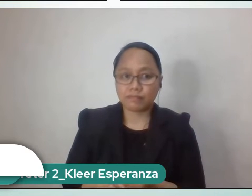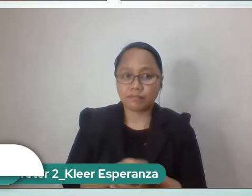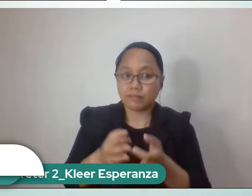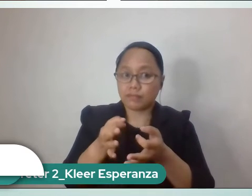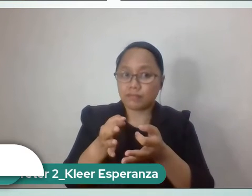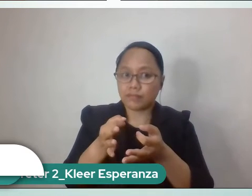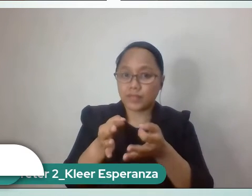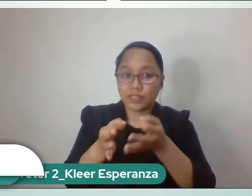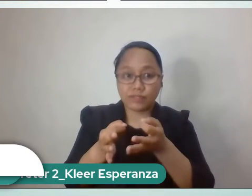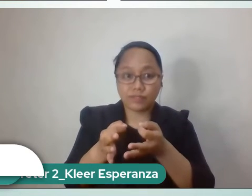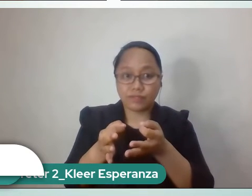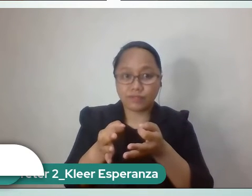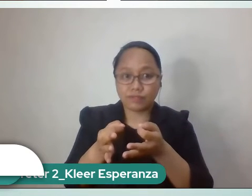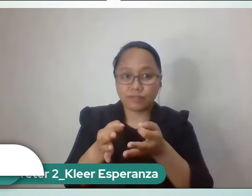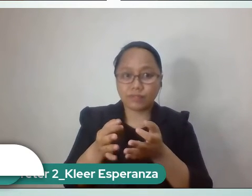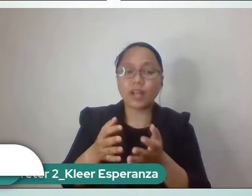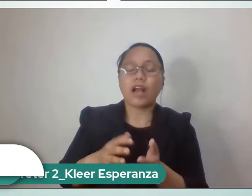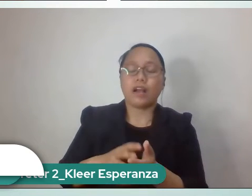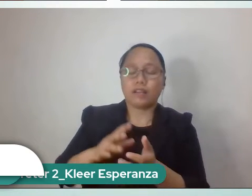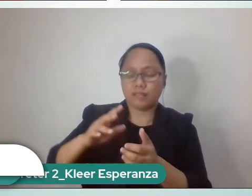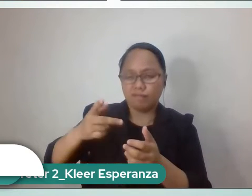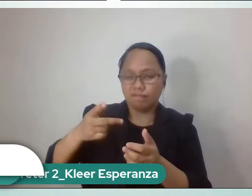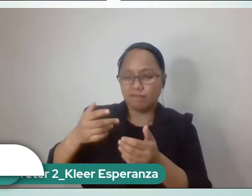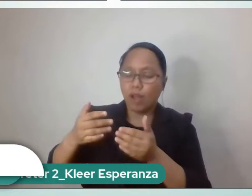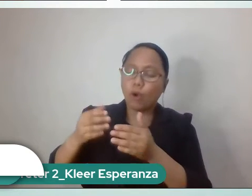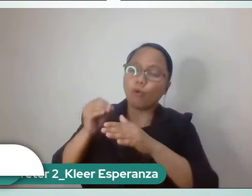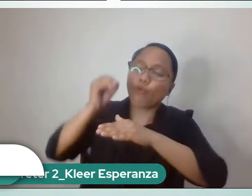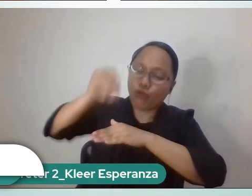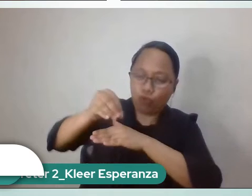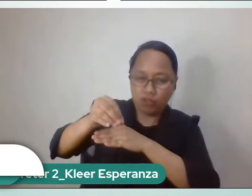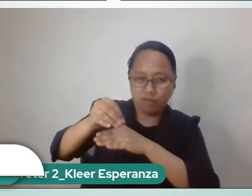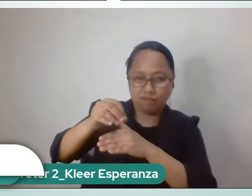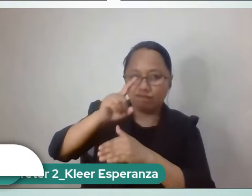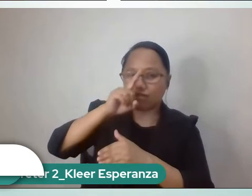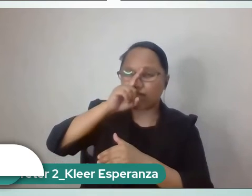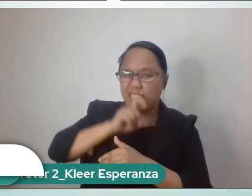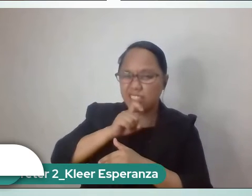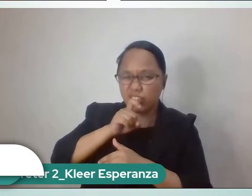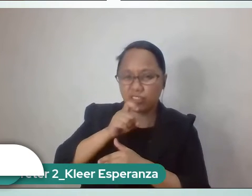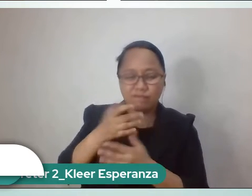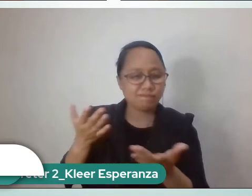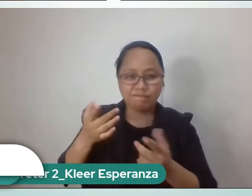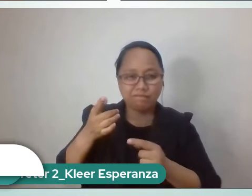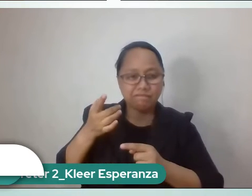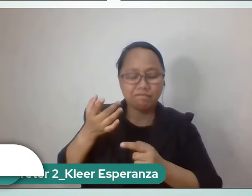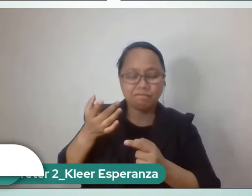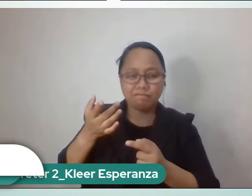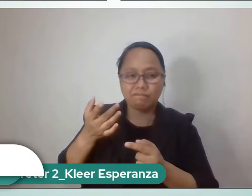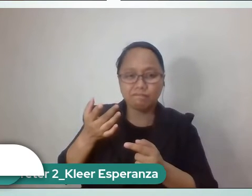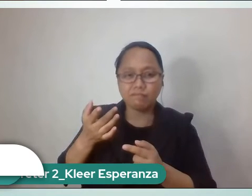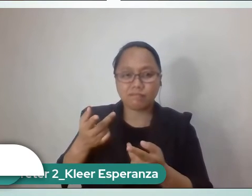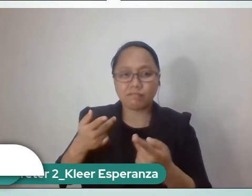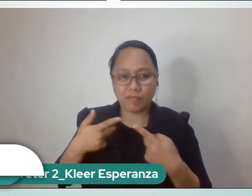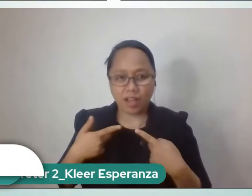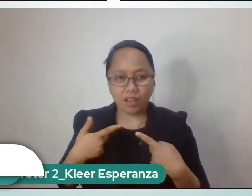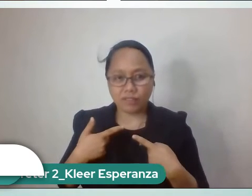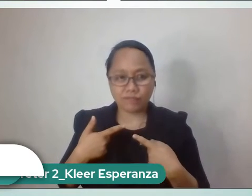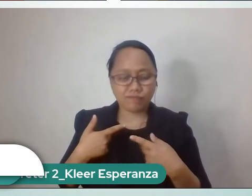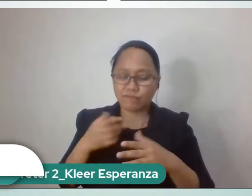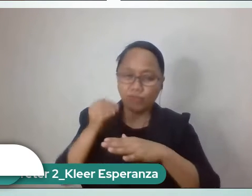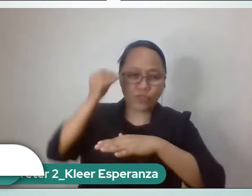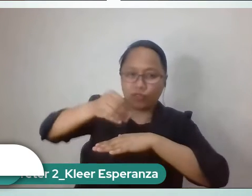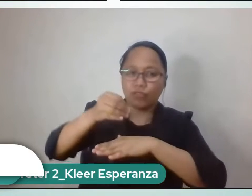vaccination beyond the priority age, we can still have some effectiveness.